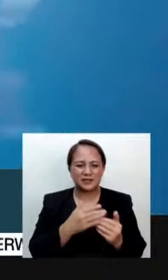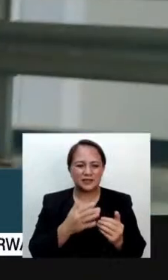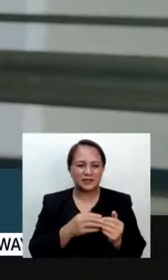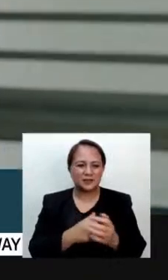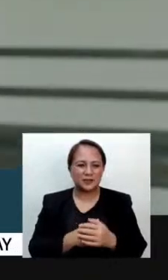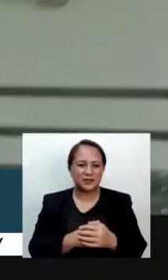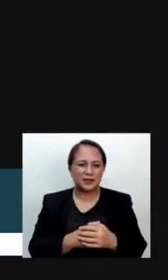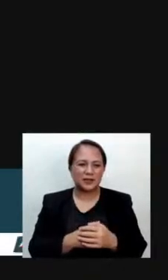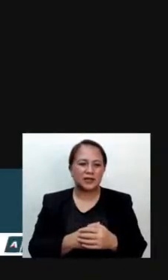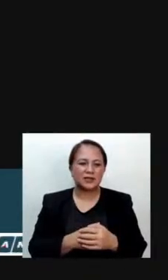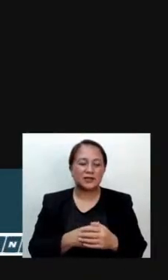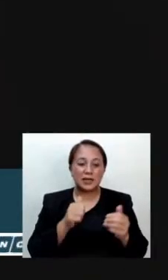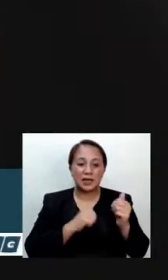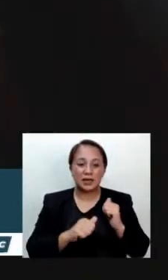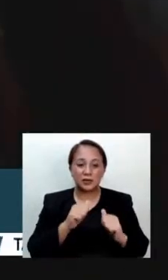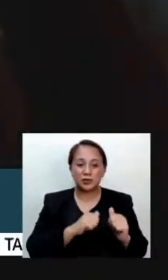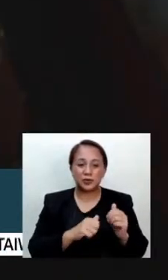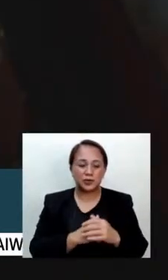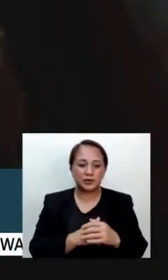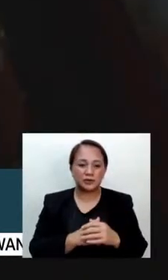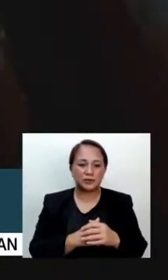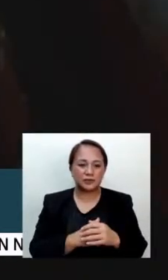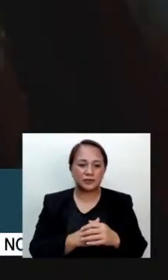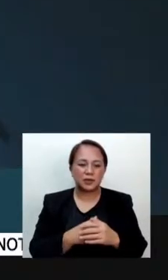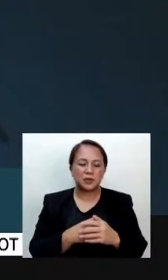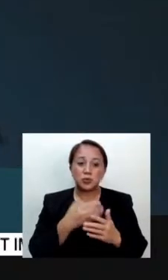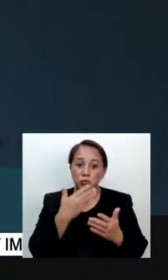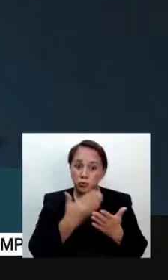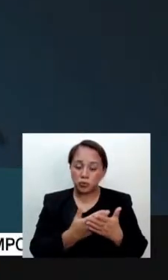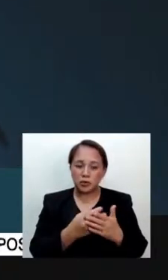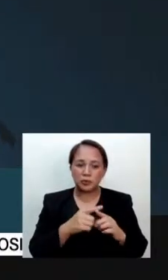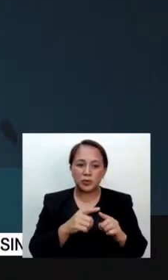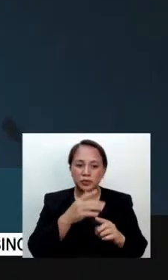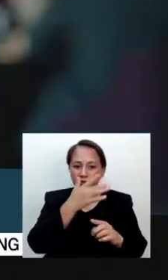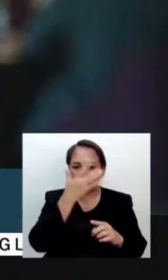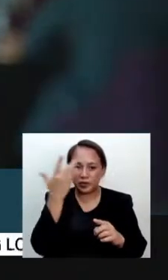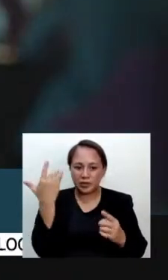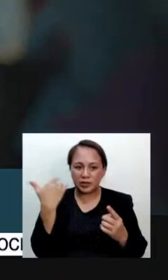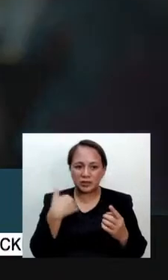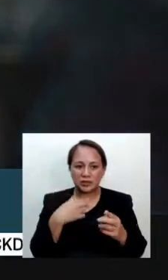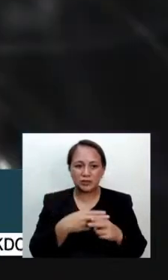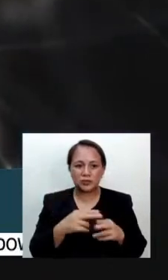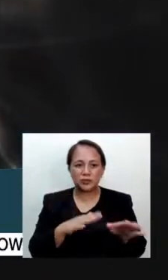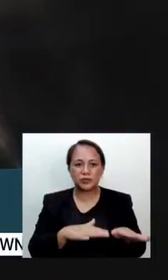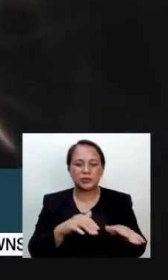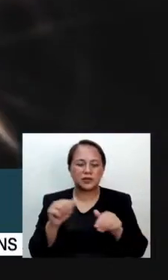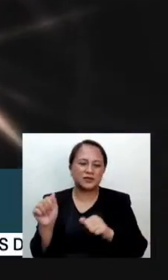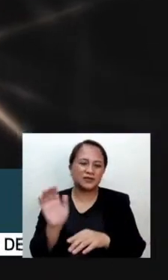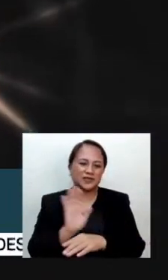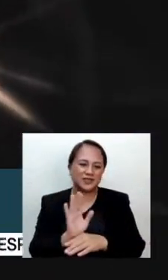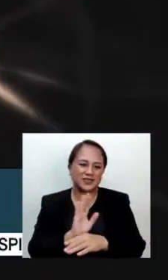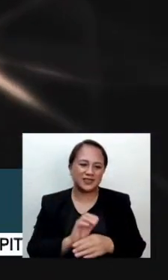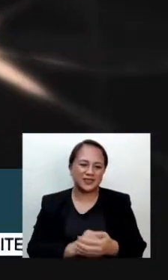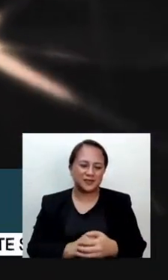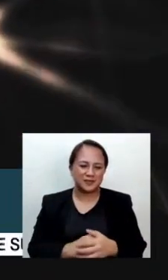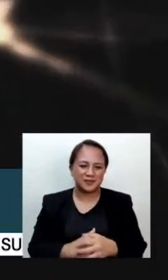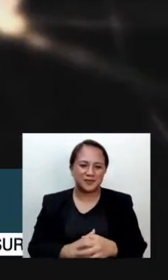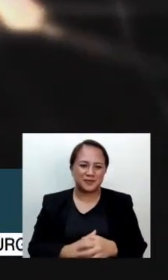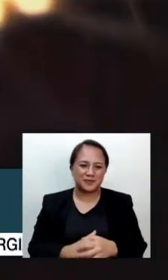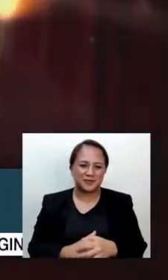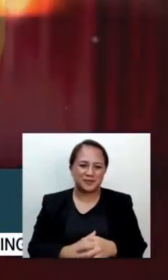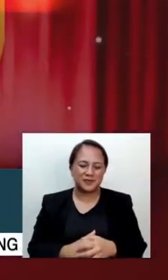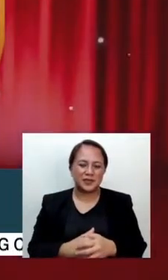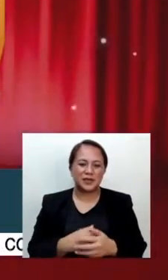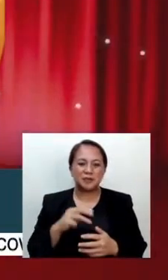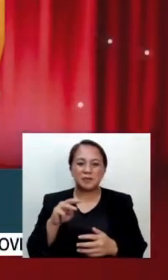line, the action scenes are well choreographed, but you'll forget the film as soon as you leave the theater. And for that,